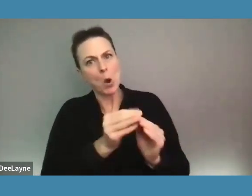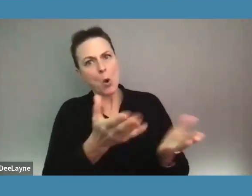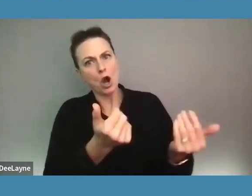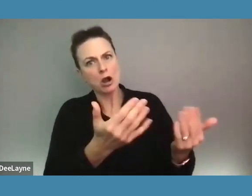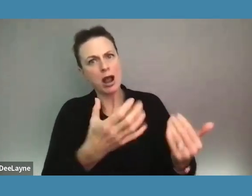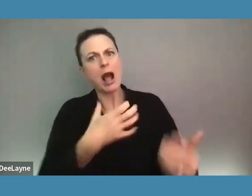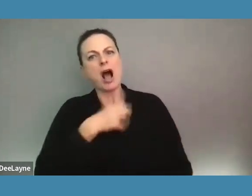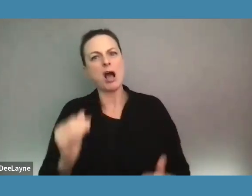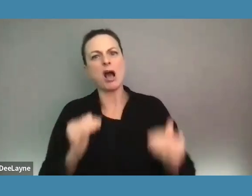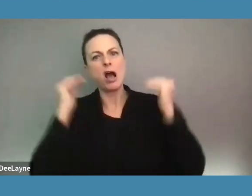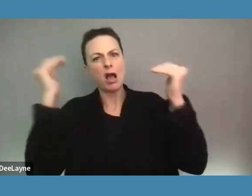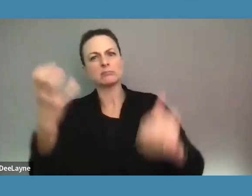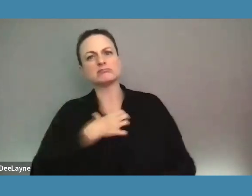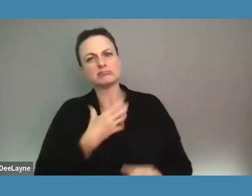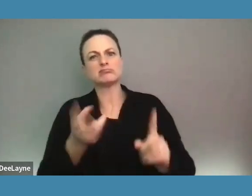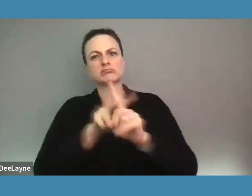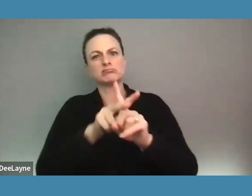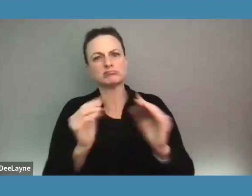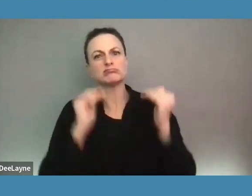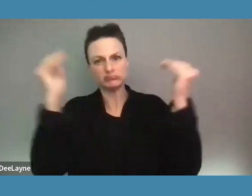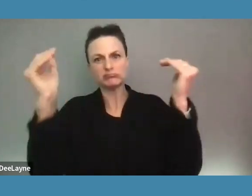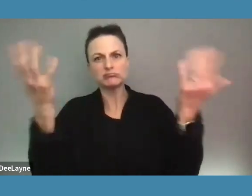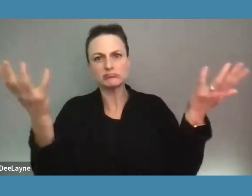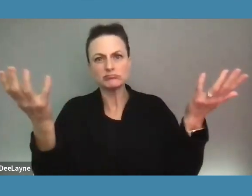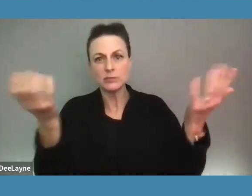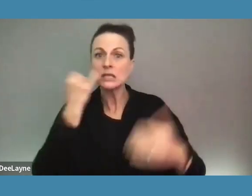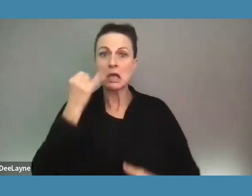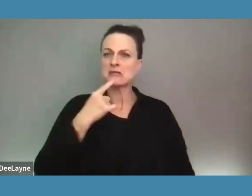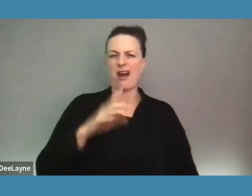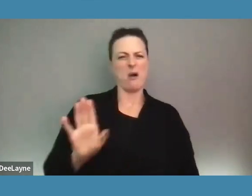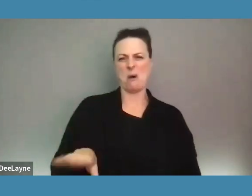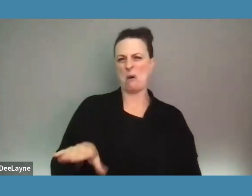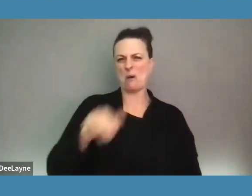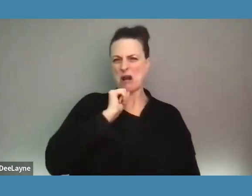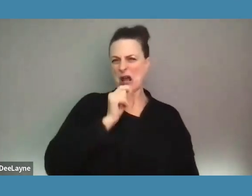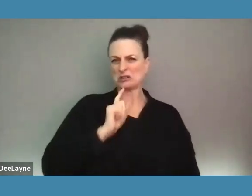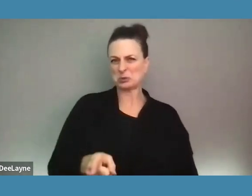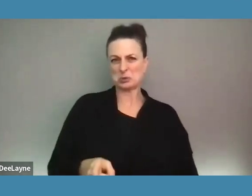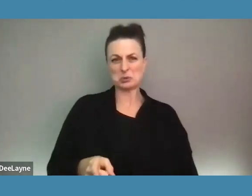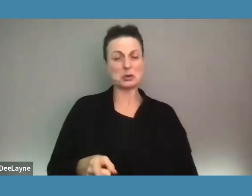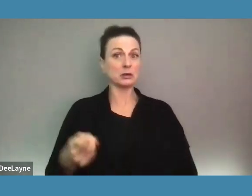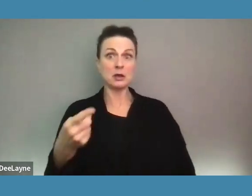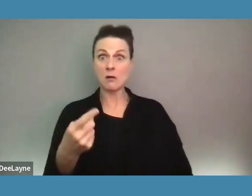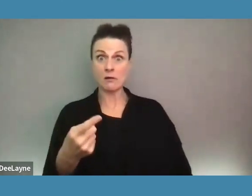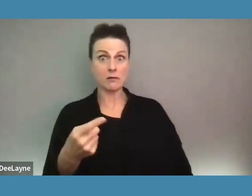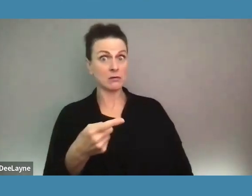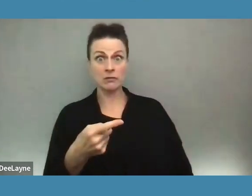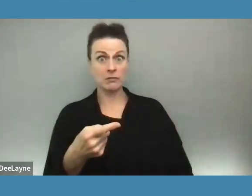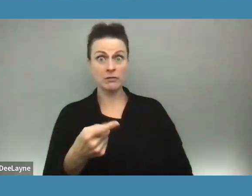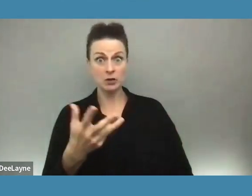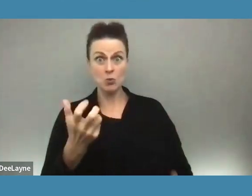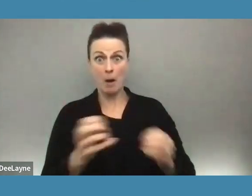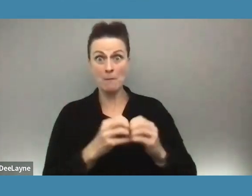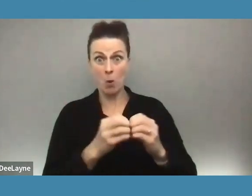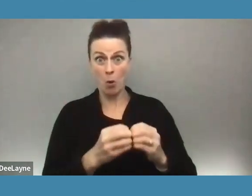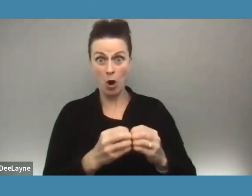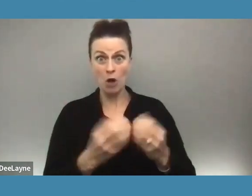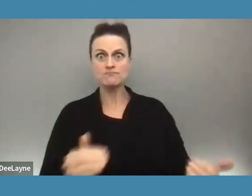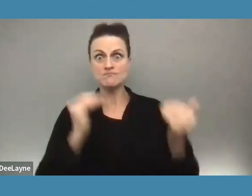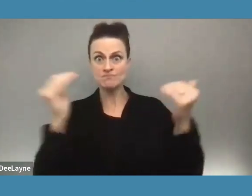appeal process. So if they say something didn't happen and you want to go that extra step, you have the right to do